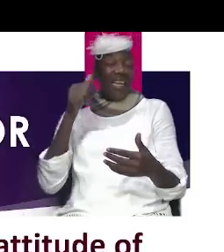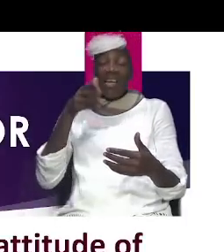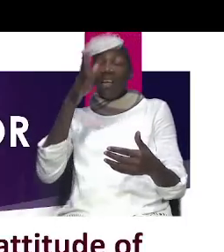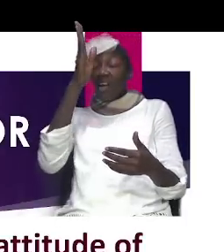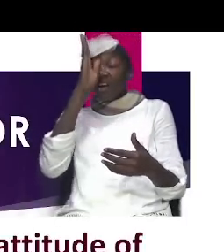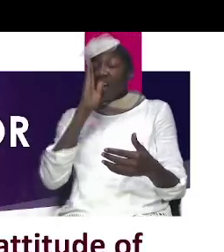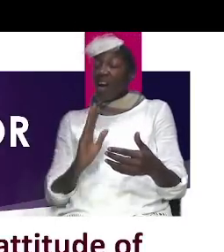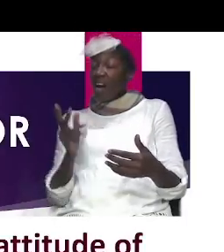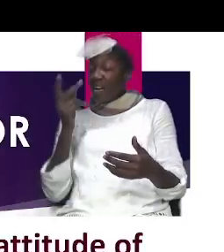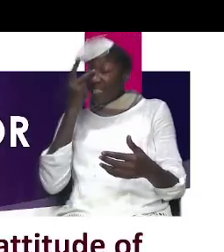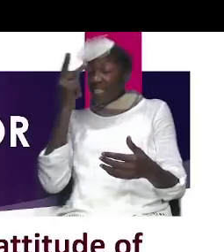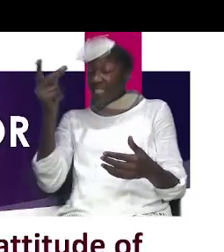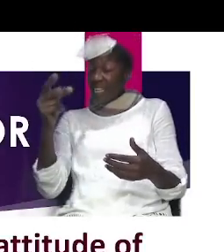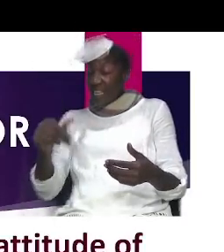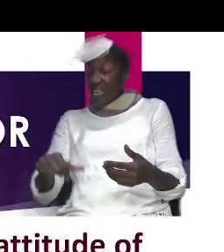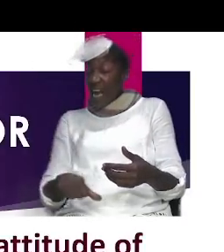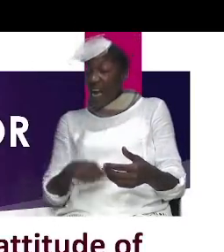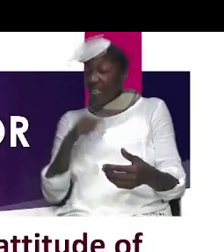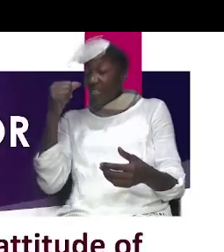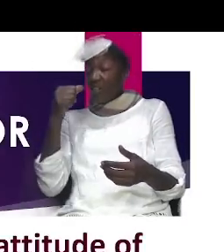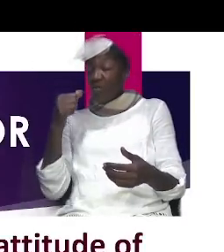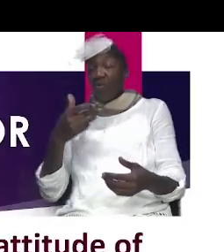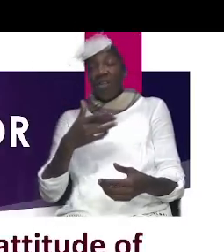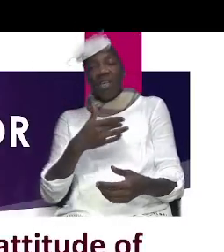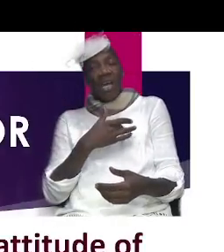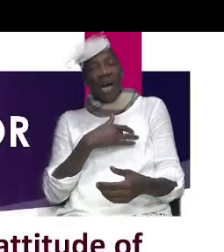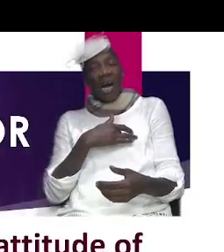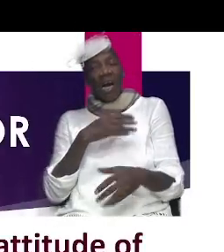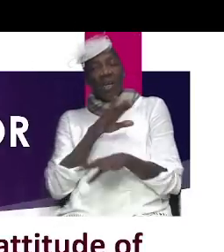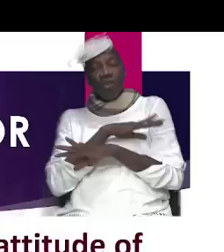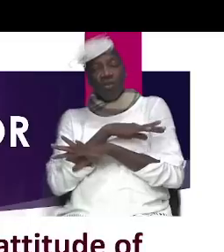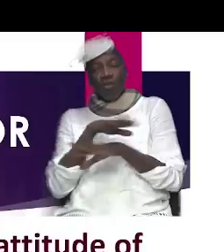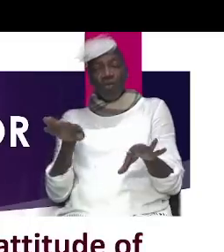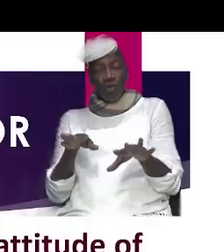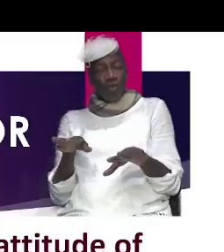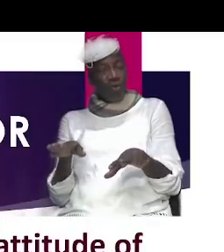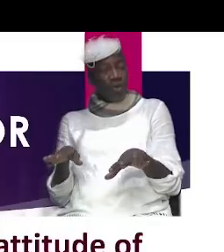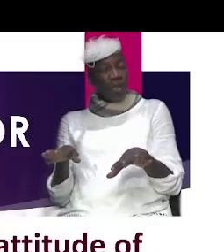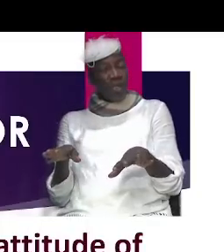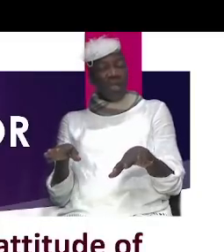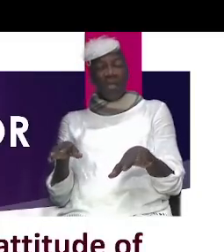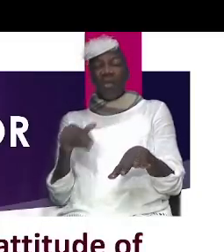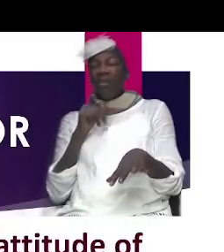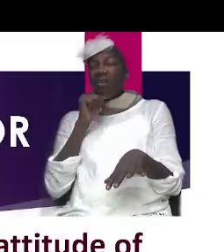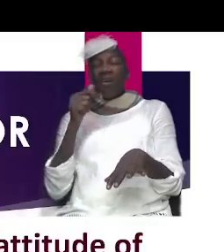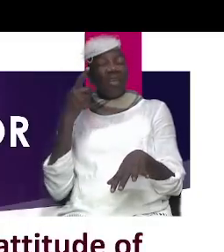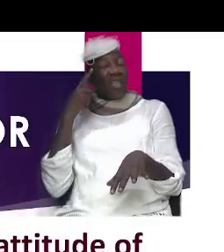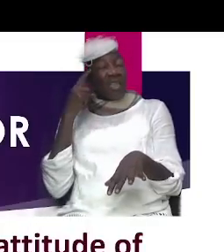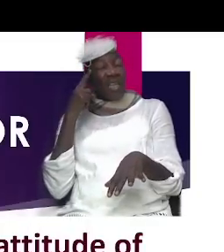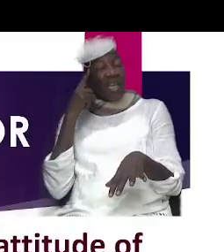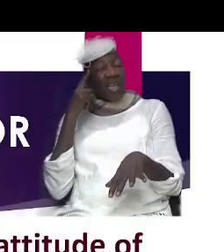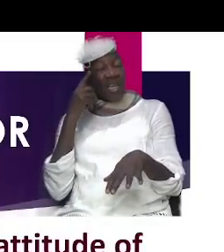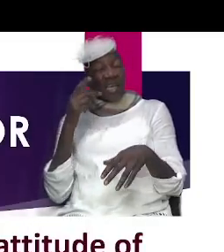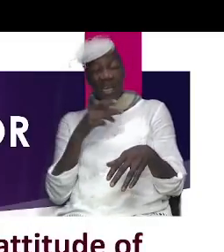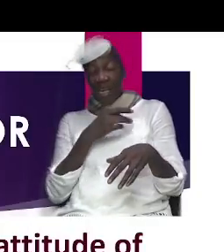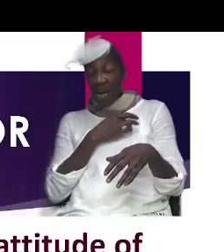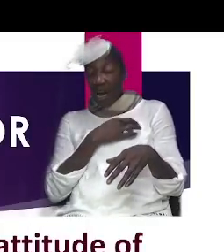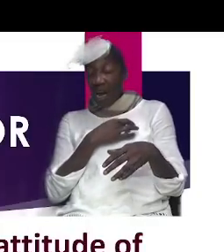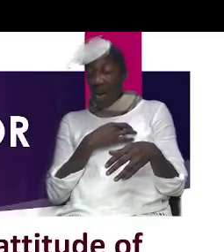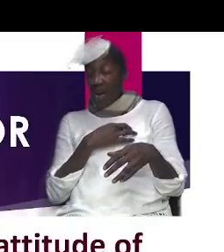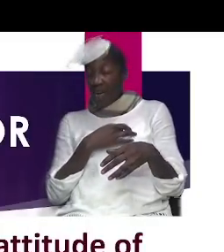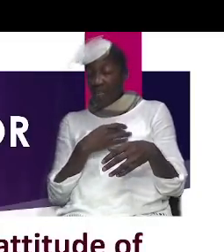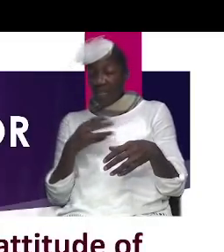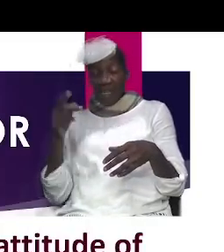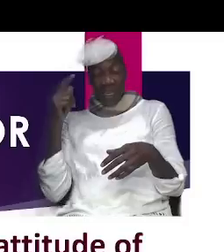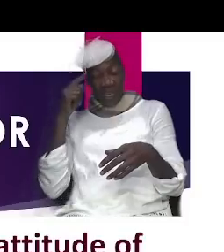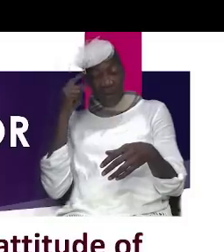attitude. What God is seeing in our heart. Do not discount the attitude, the heart, the mind